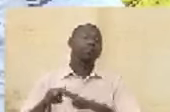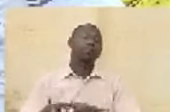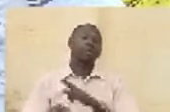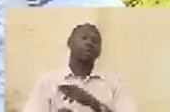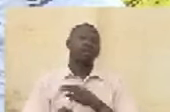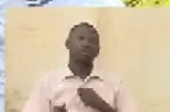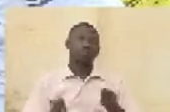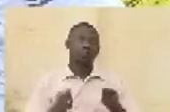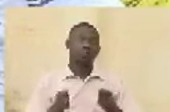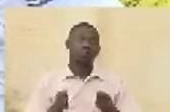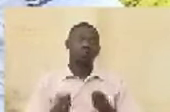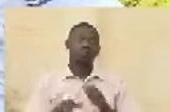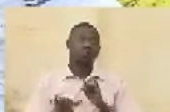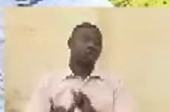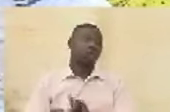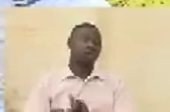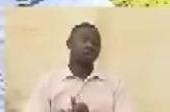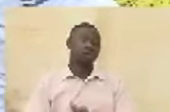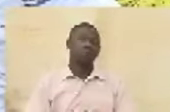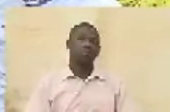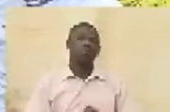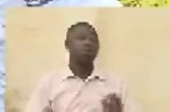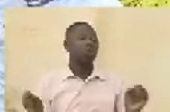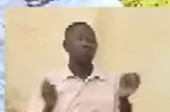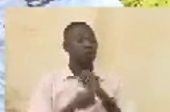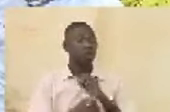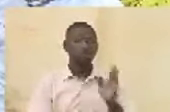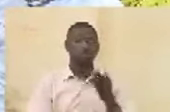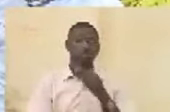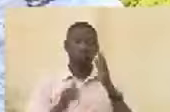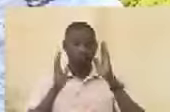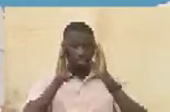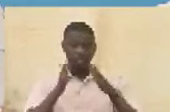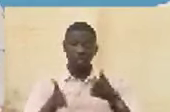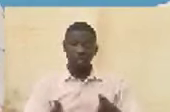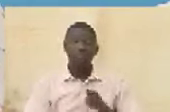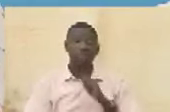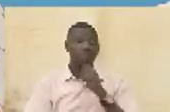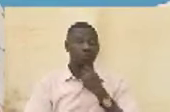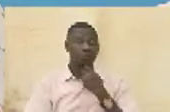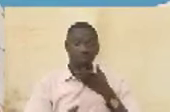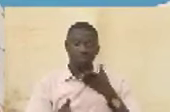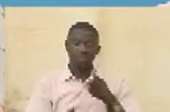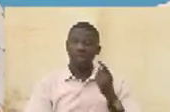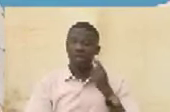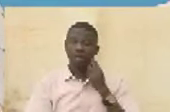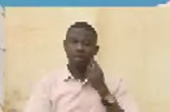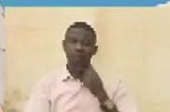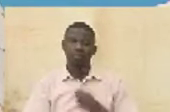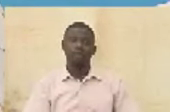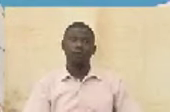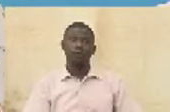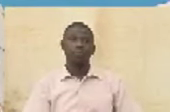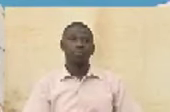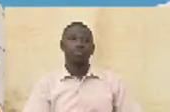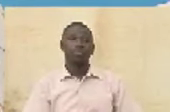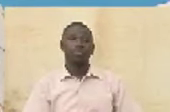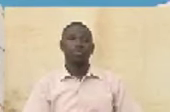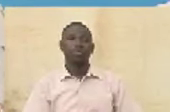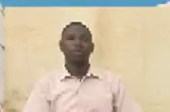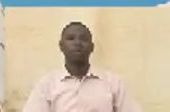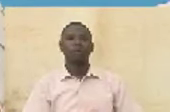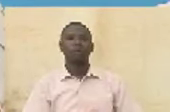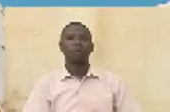and control yourself. Nobody is going to pray the afternoon prayers that day. We all